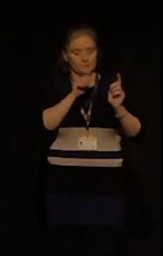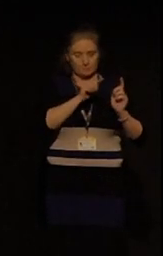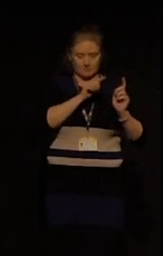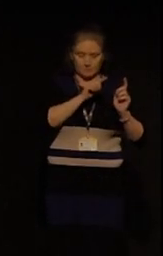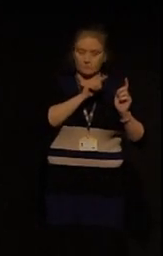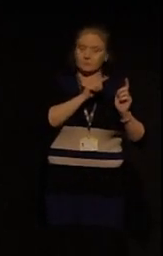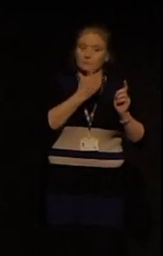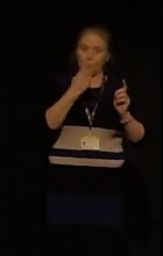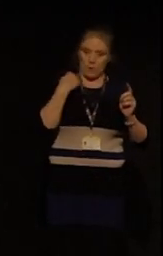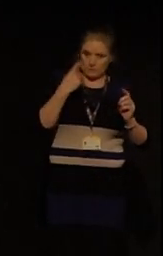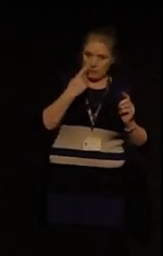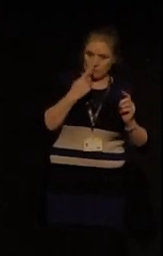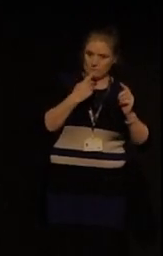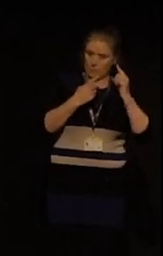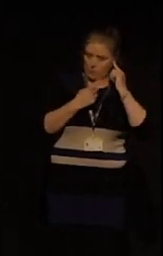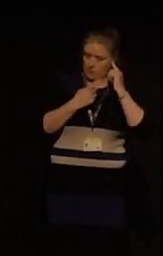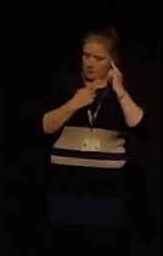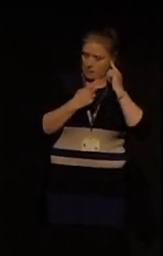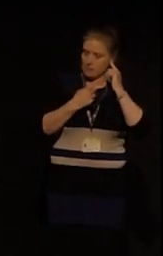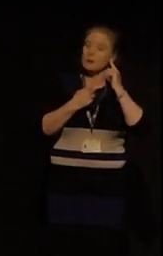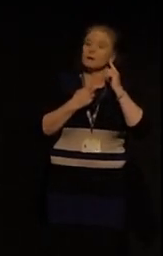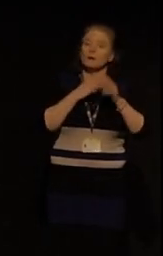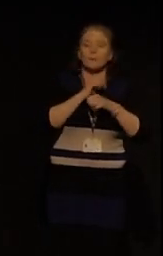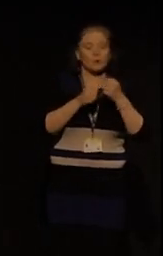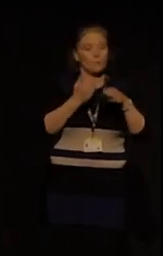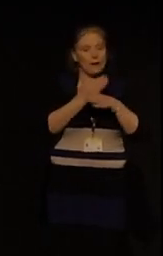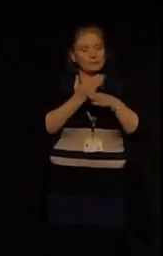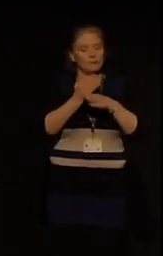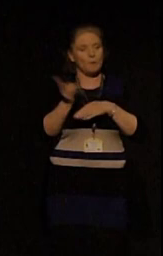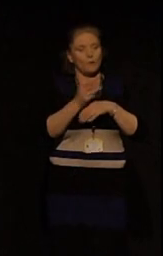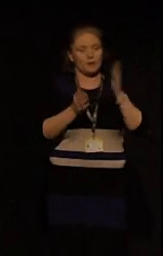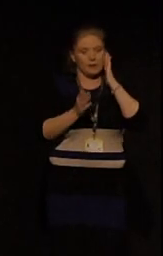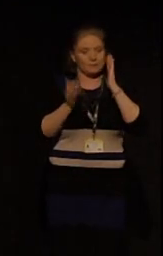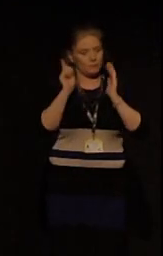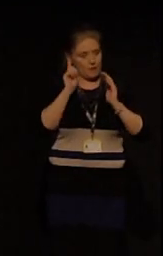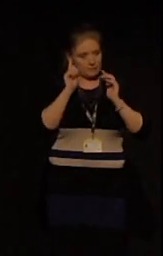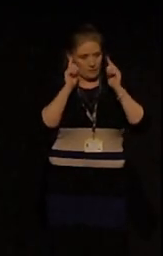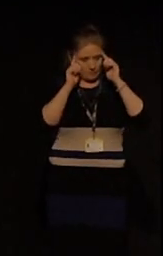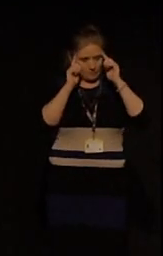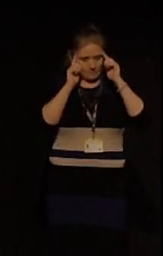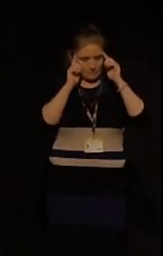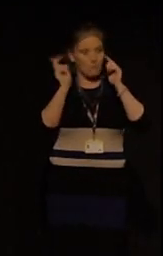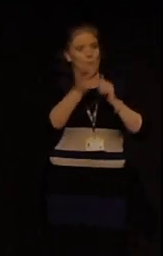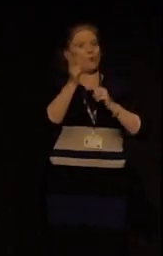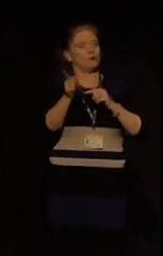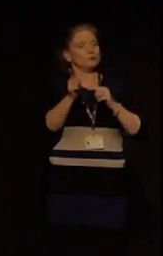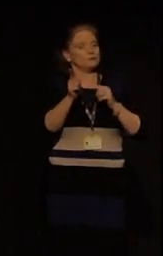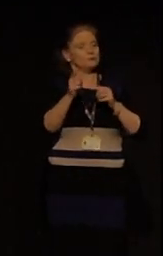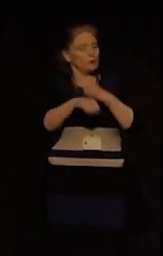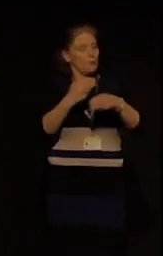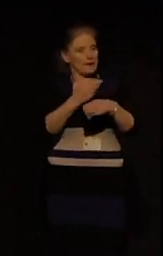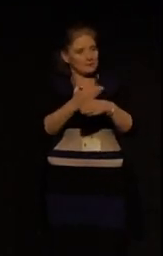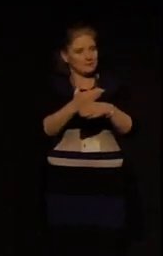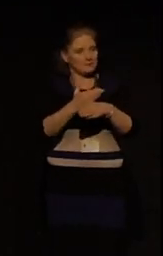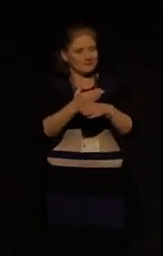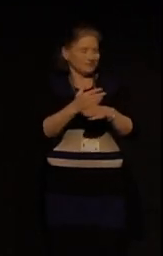in one ear, what happens, it activates both the left and the right auditory cortex. That's the only